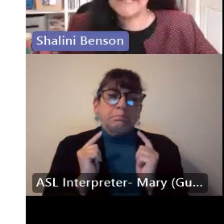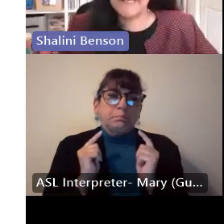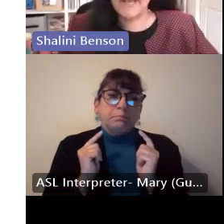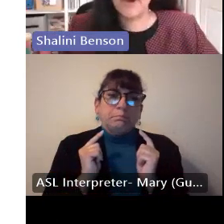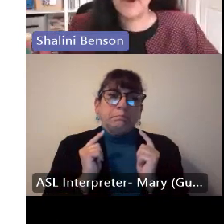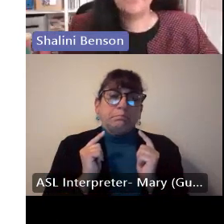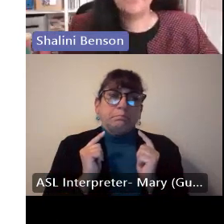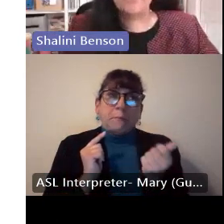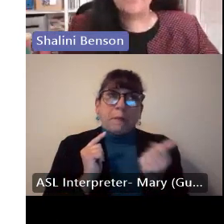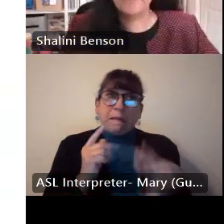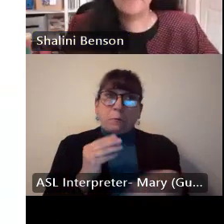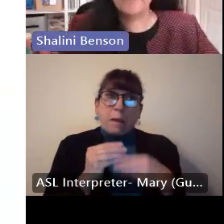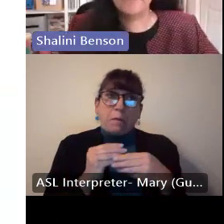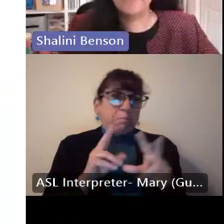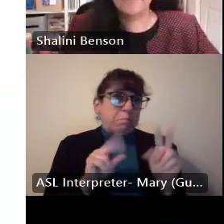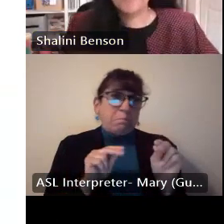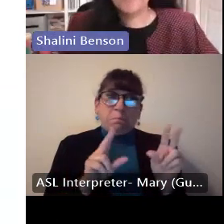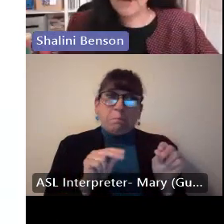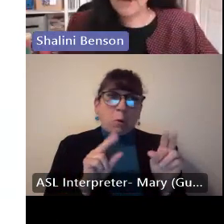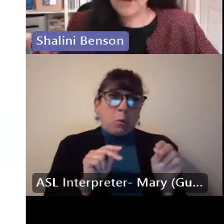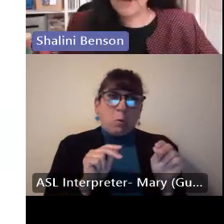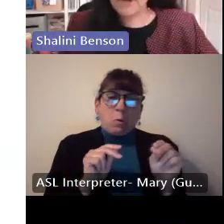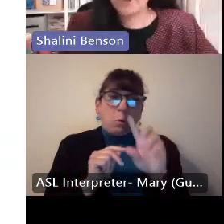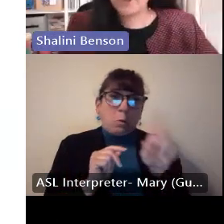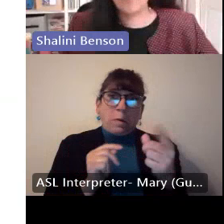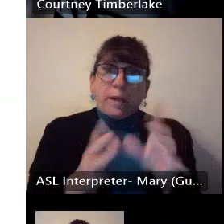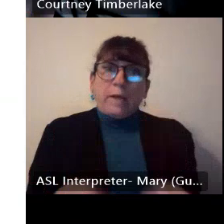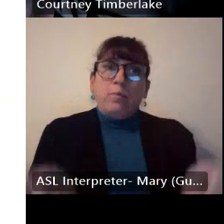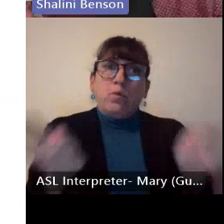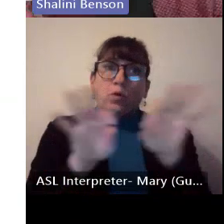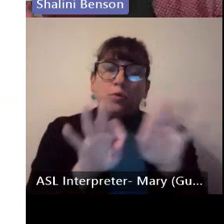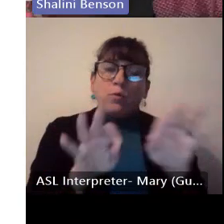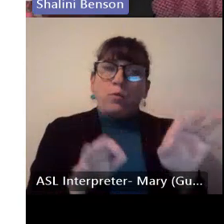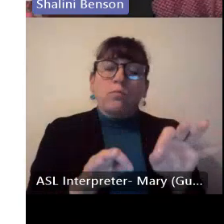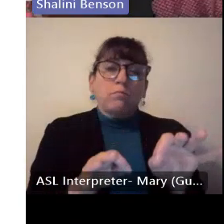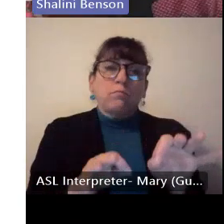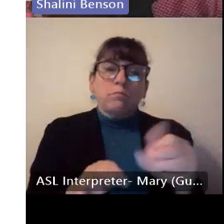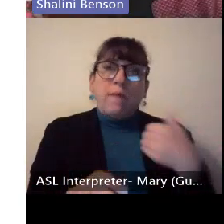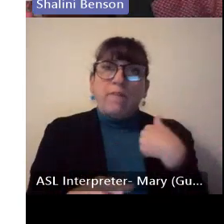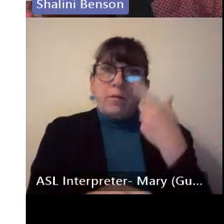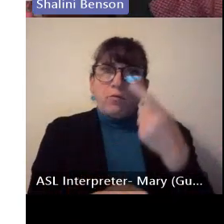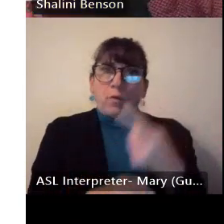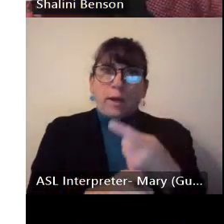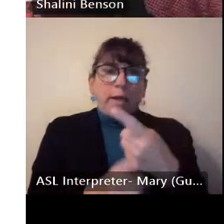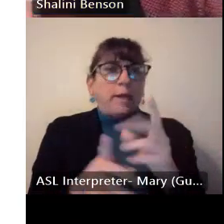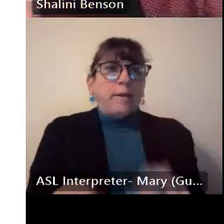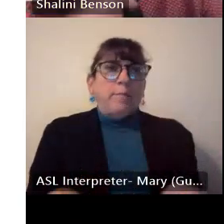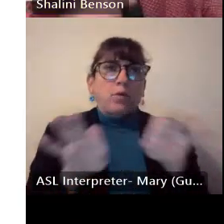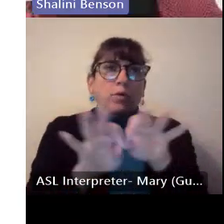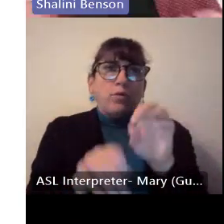Nope, just the it's important to get it right, important to work cross